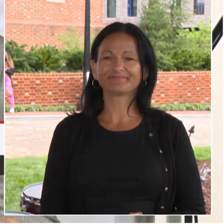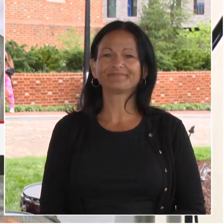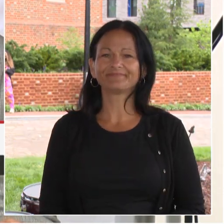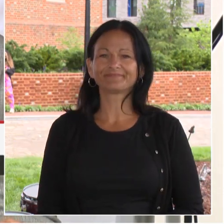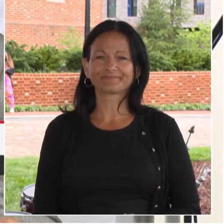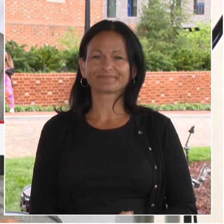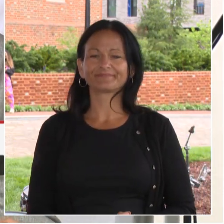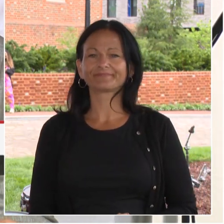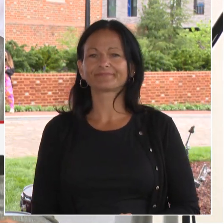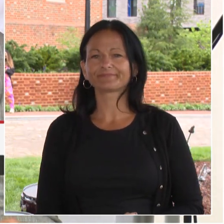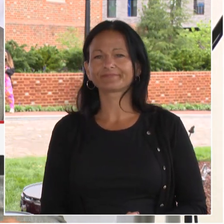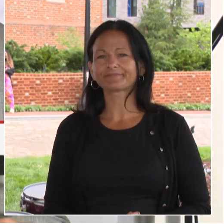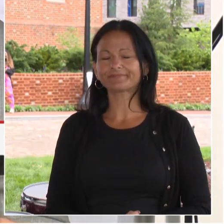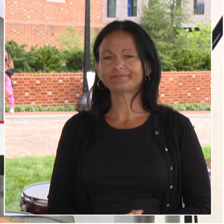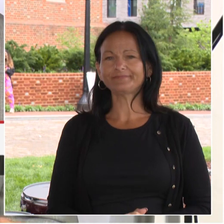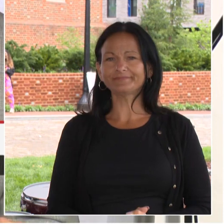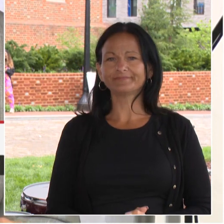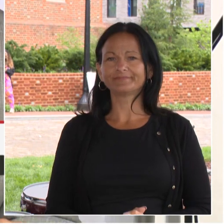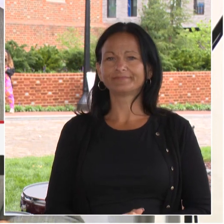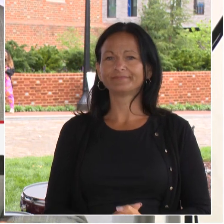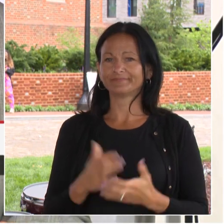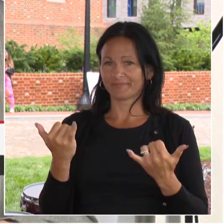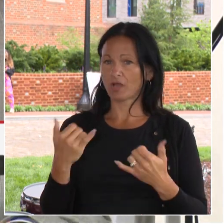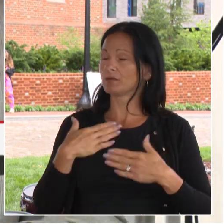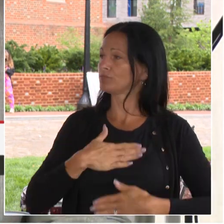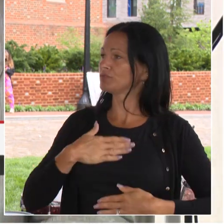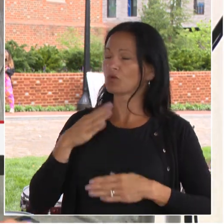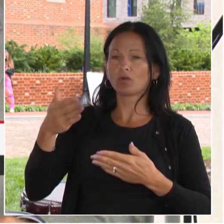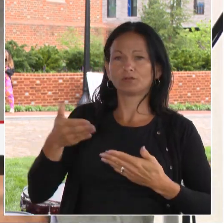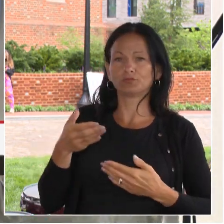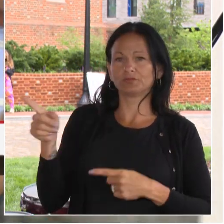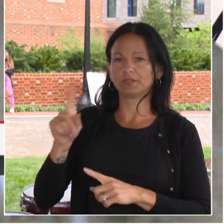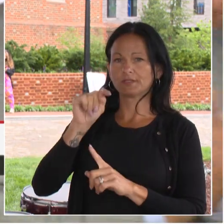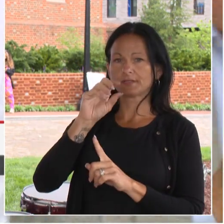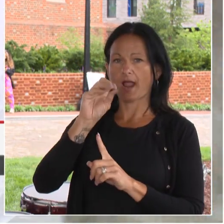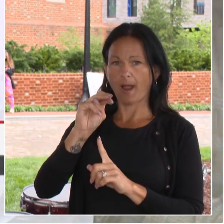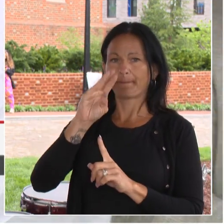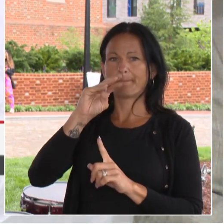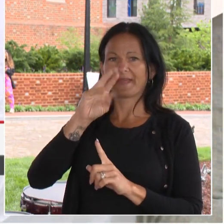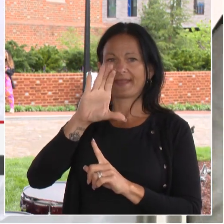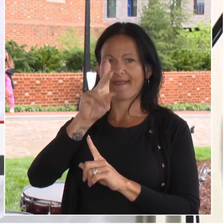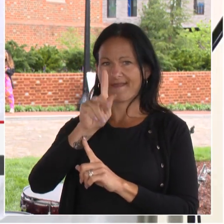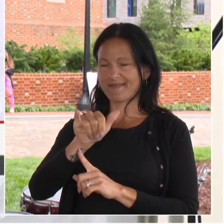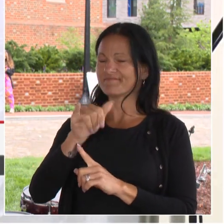to achieve it. So with that, I'd like to invite Tom McKay of Nash.